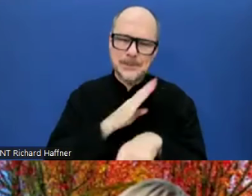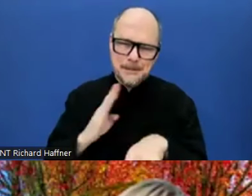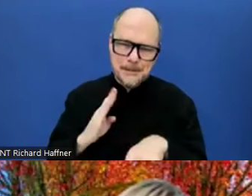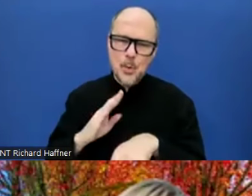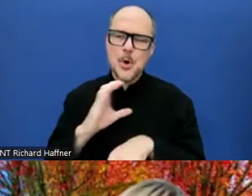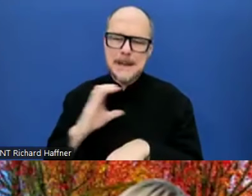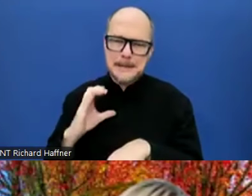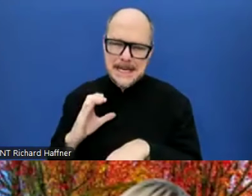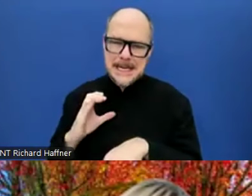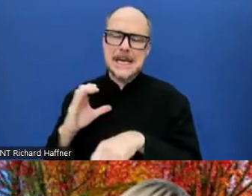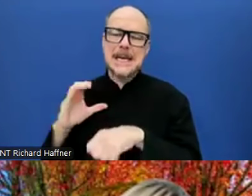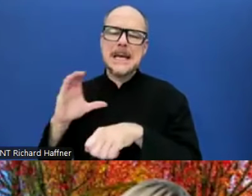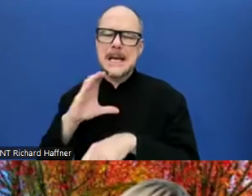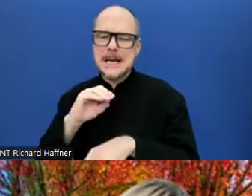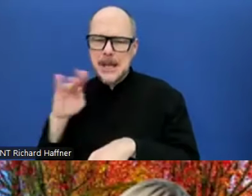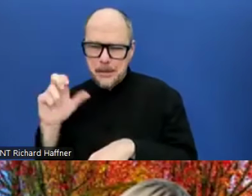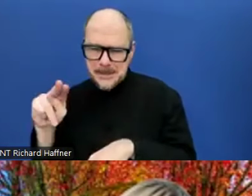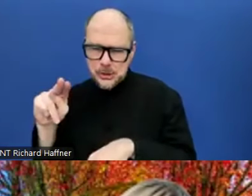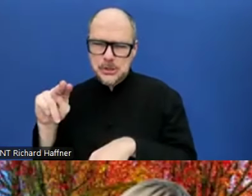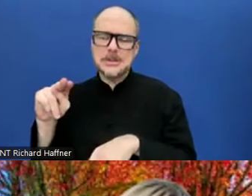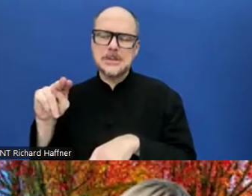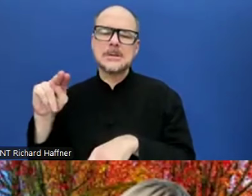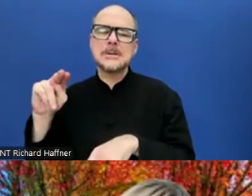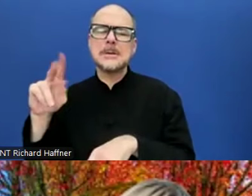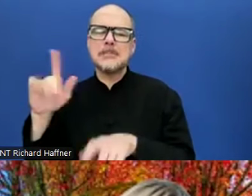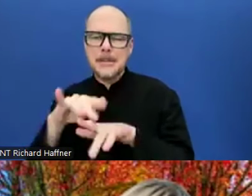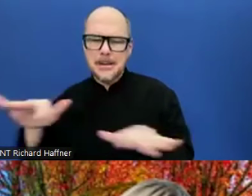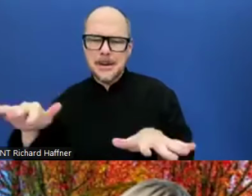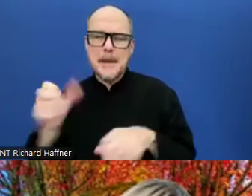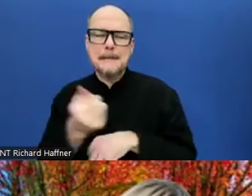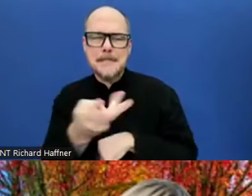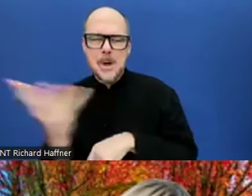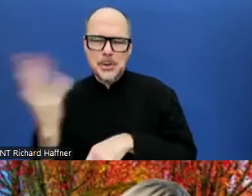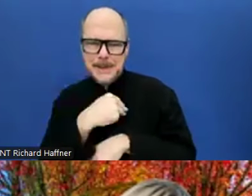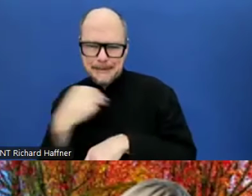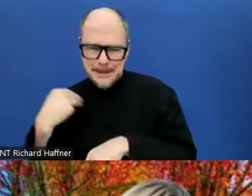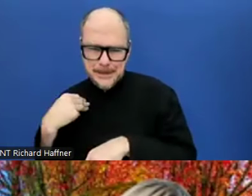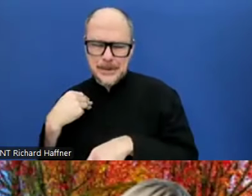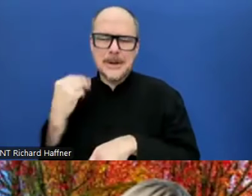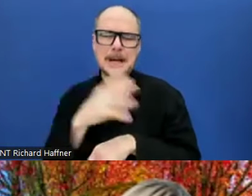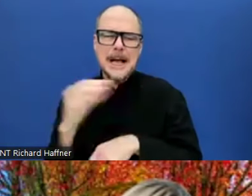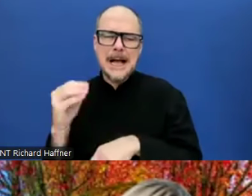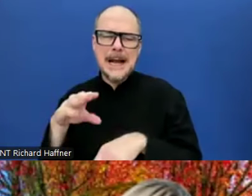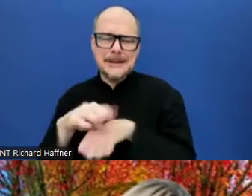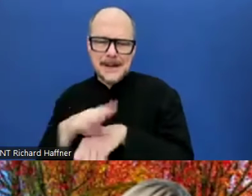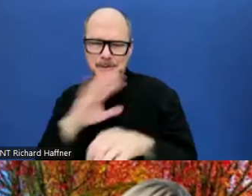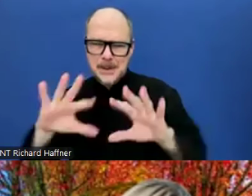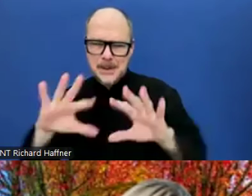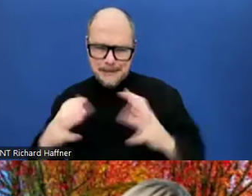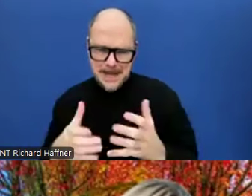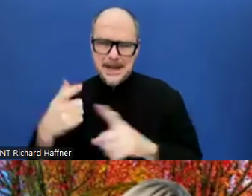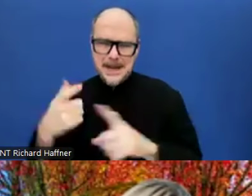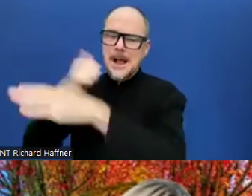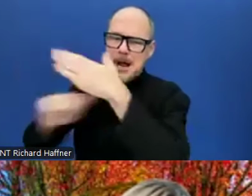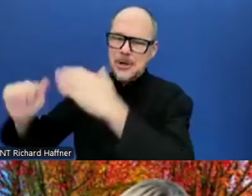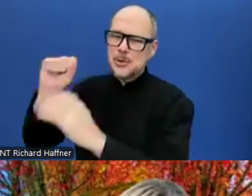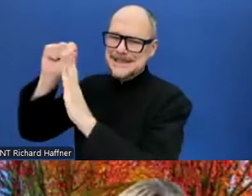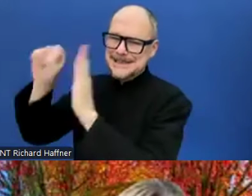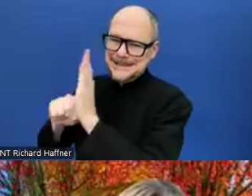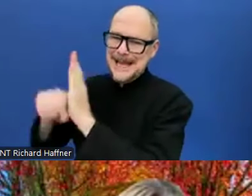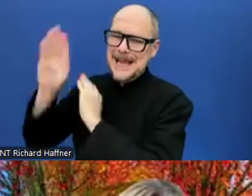advisory subcommittee, or similar multi-member, sorry, I'm speaking so fast, advisory body of a state body.